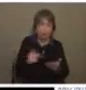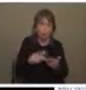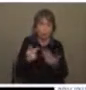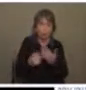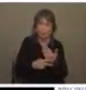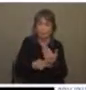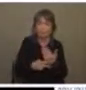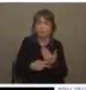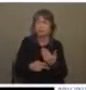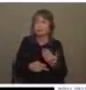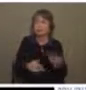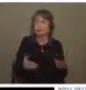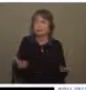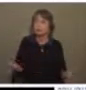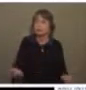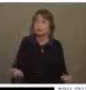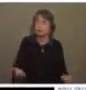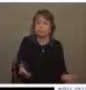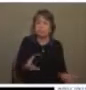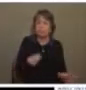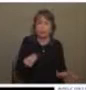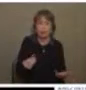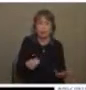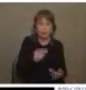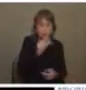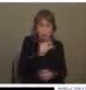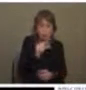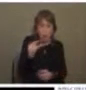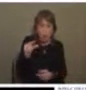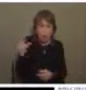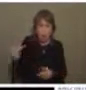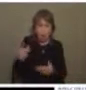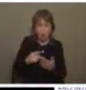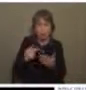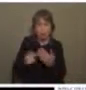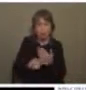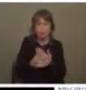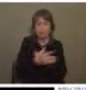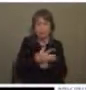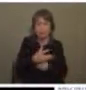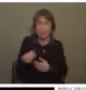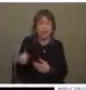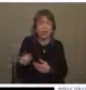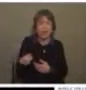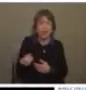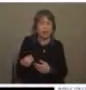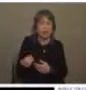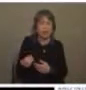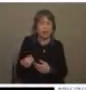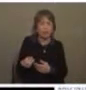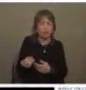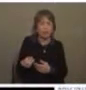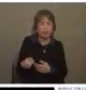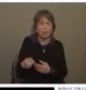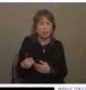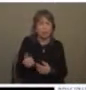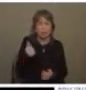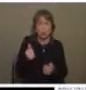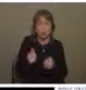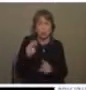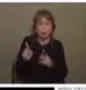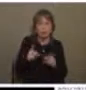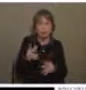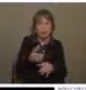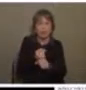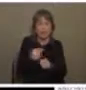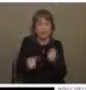TANF, Section 8, and others are much, much smaller. You need to factor in the probability that the person would get the aid in order for the calculation